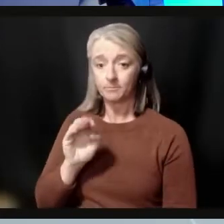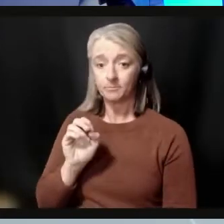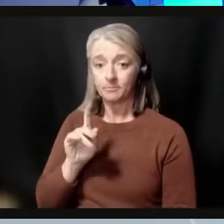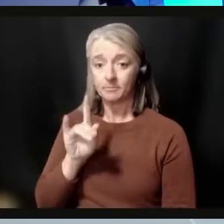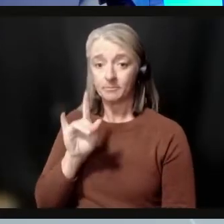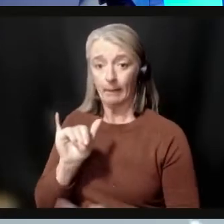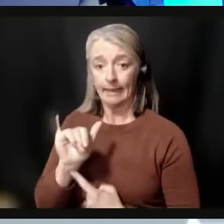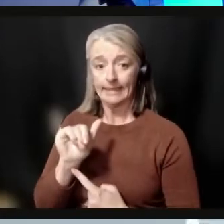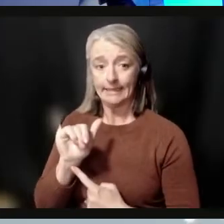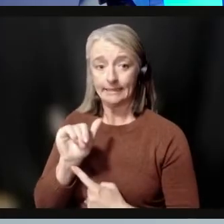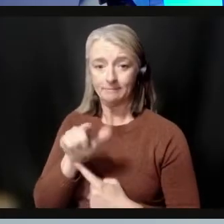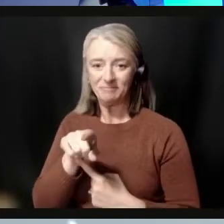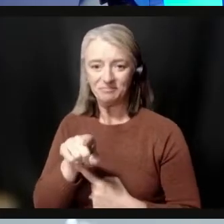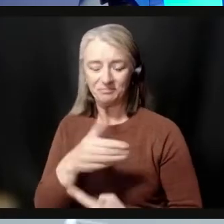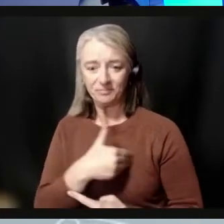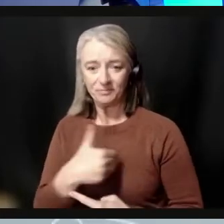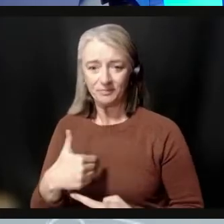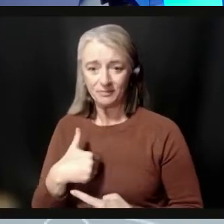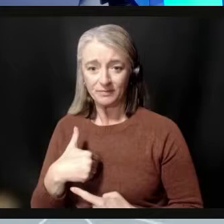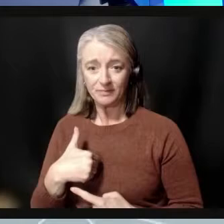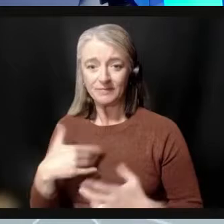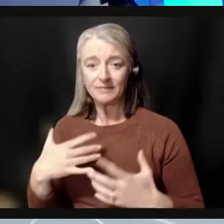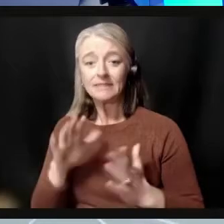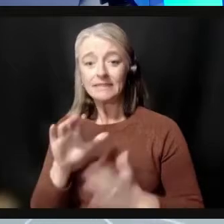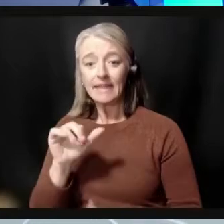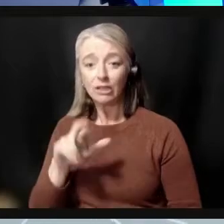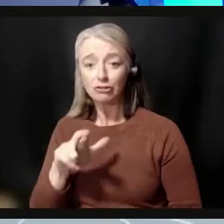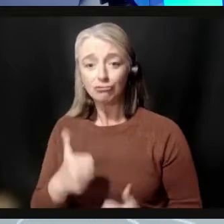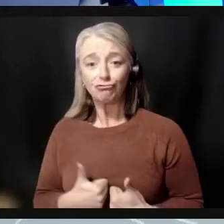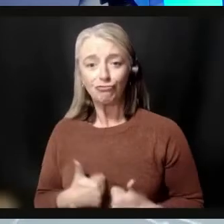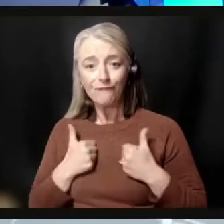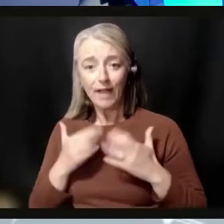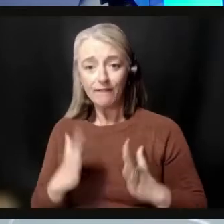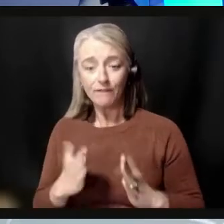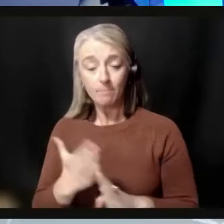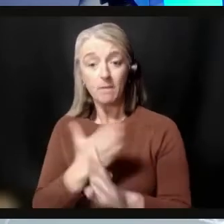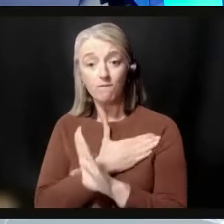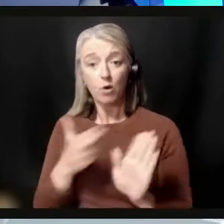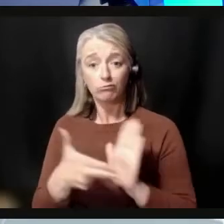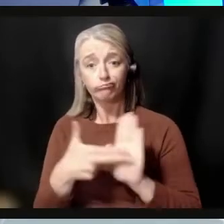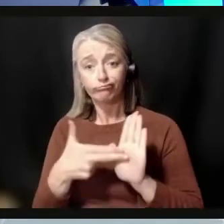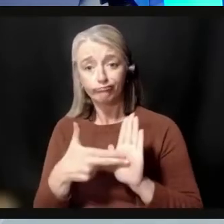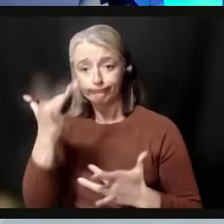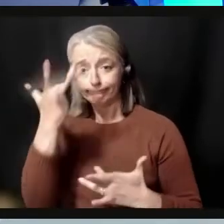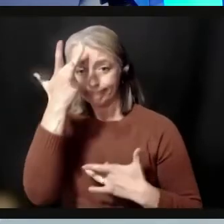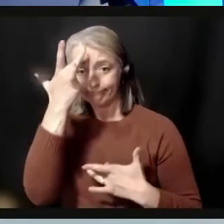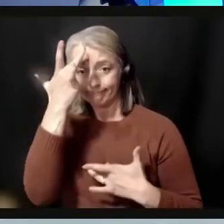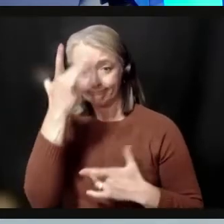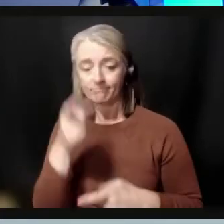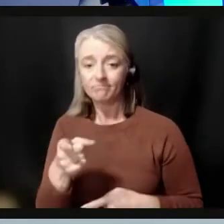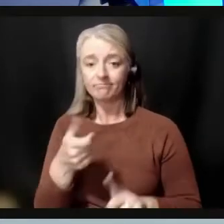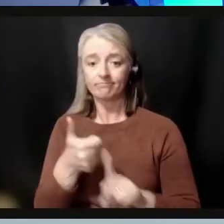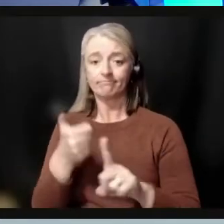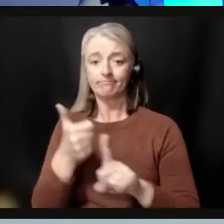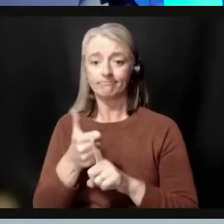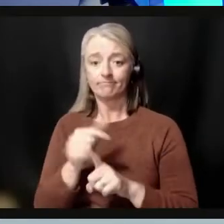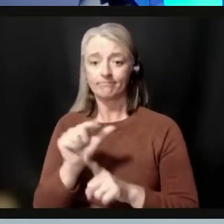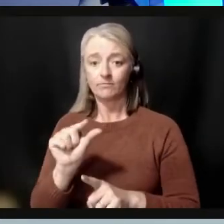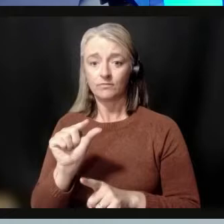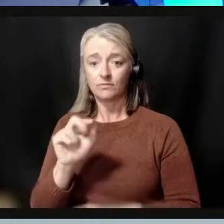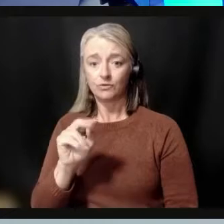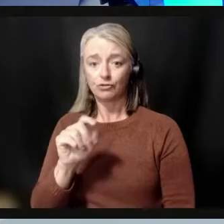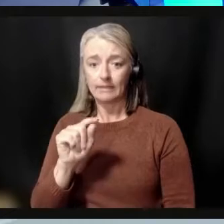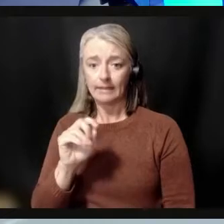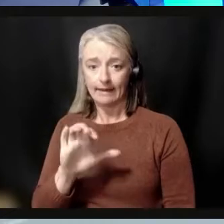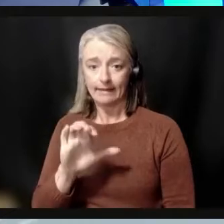are a breast cancer survivor, but before your diagnosis, you underwent genetic testing. What did